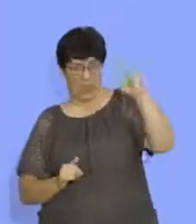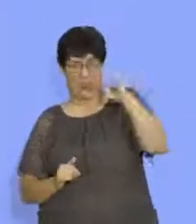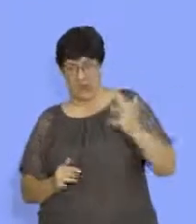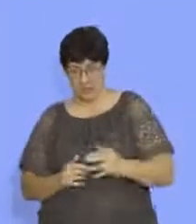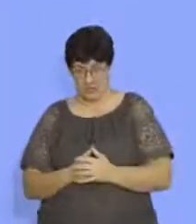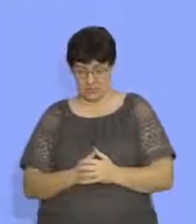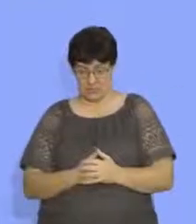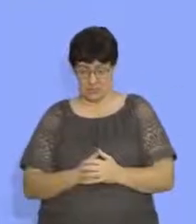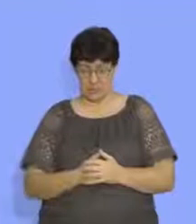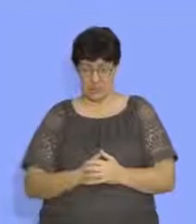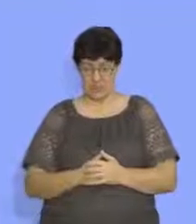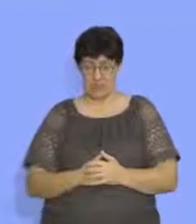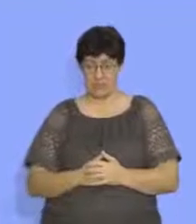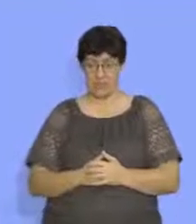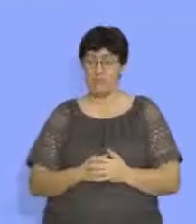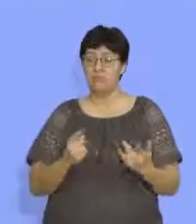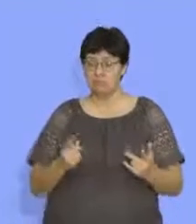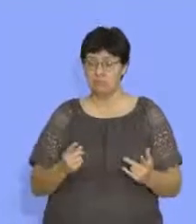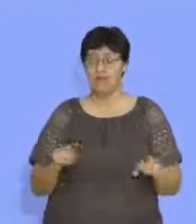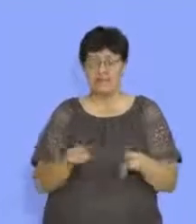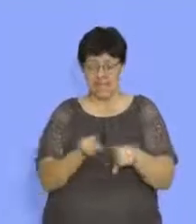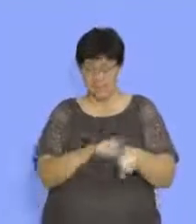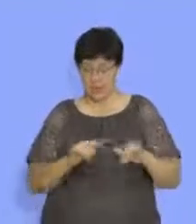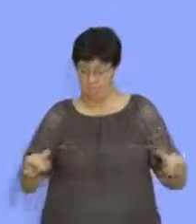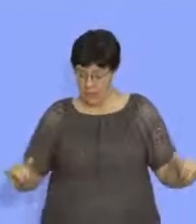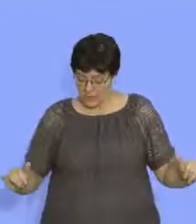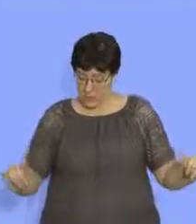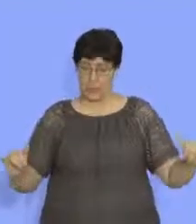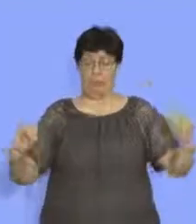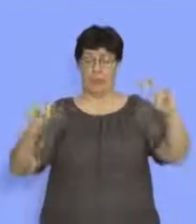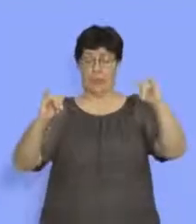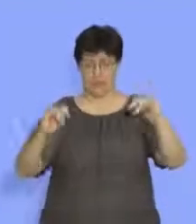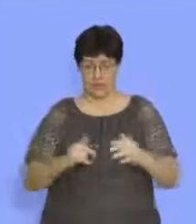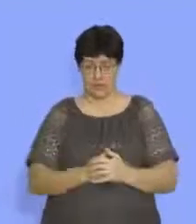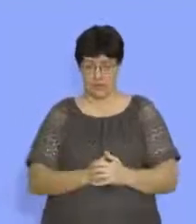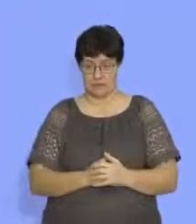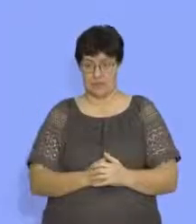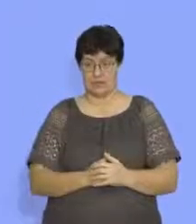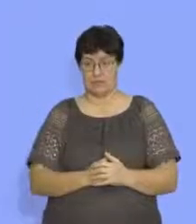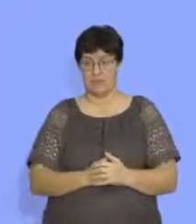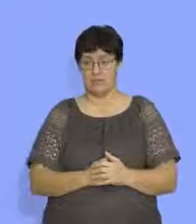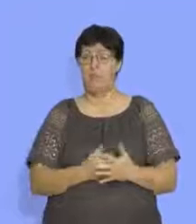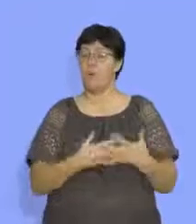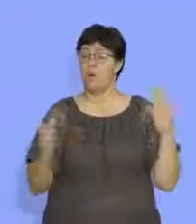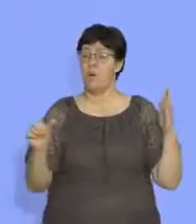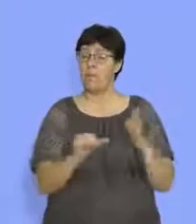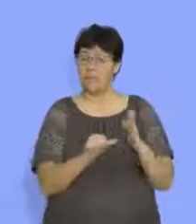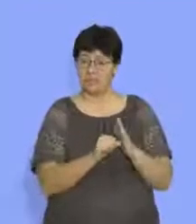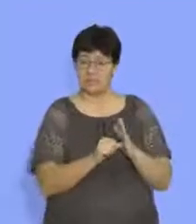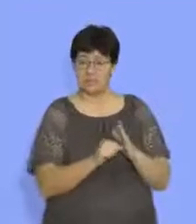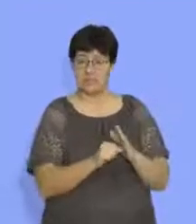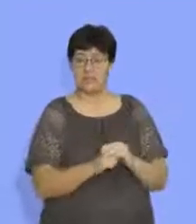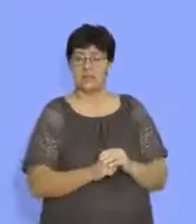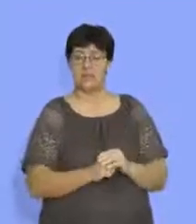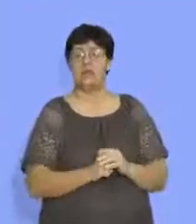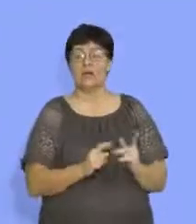one is flying at that particular speed. If they took off at the same time, now the very most important